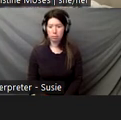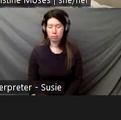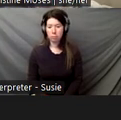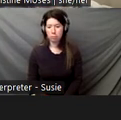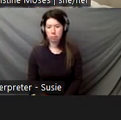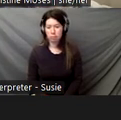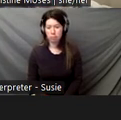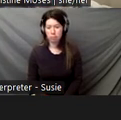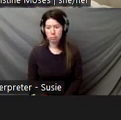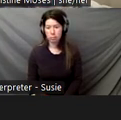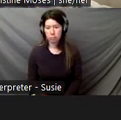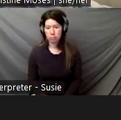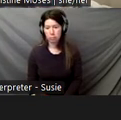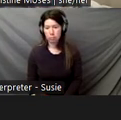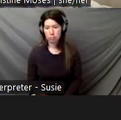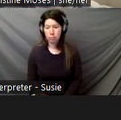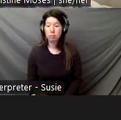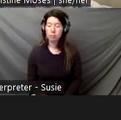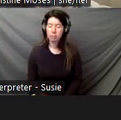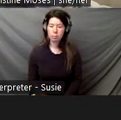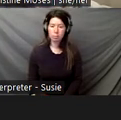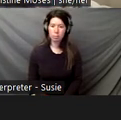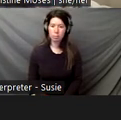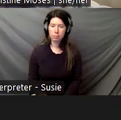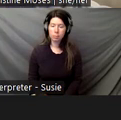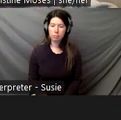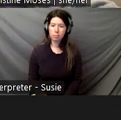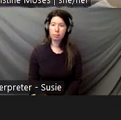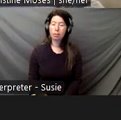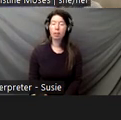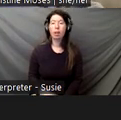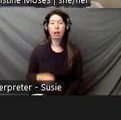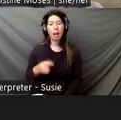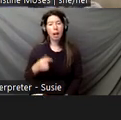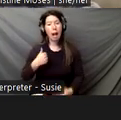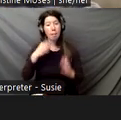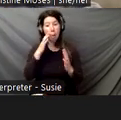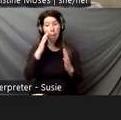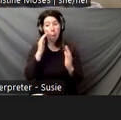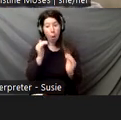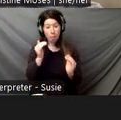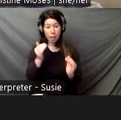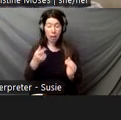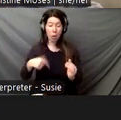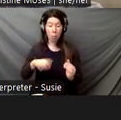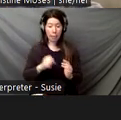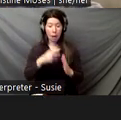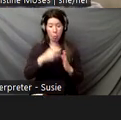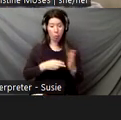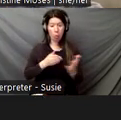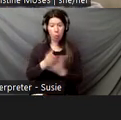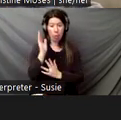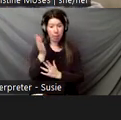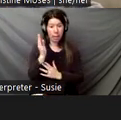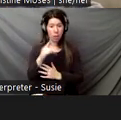Do we do one? Oh, go ahead, Commissioner Co-Chair Faye. Yeah, I was hoping we could just read through the presentation of